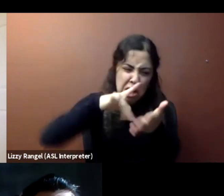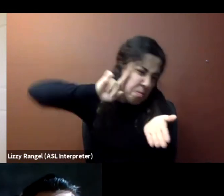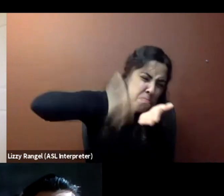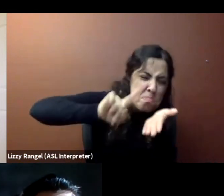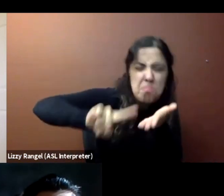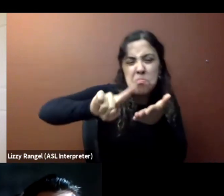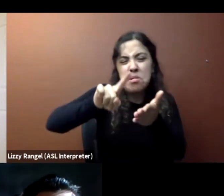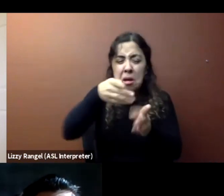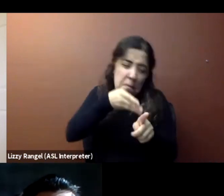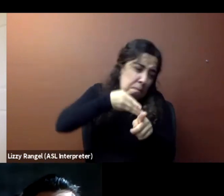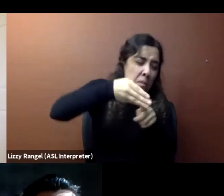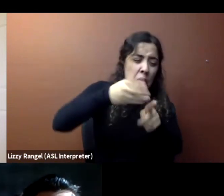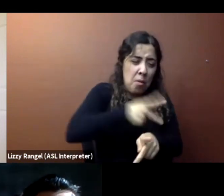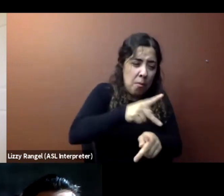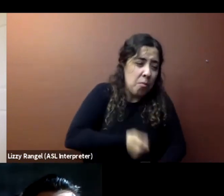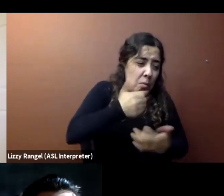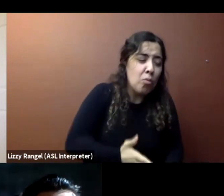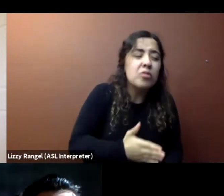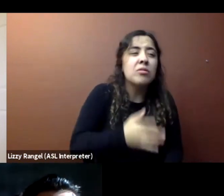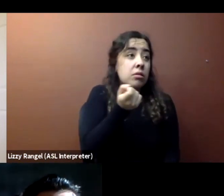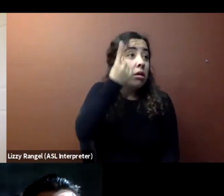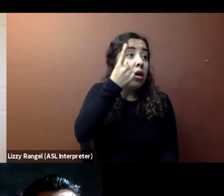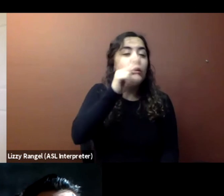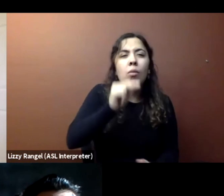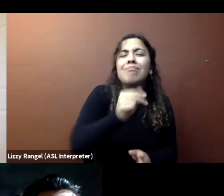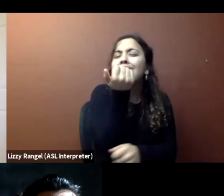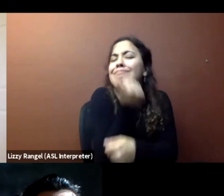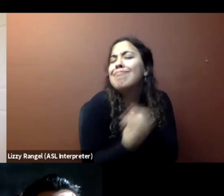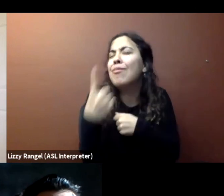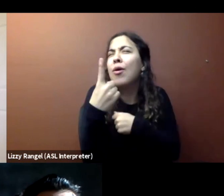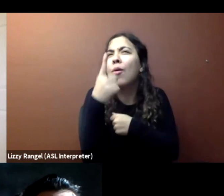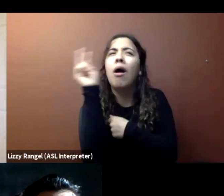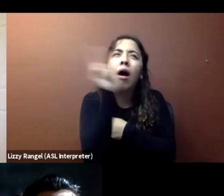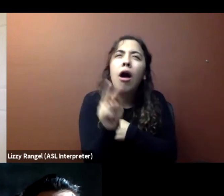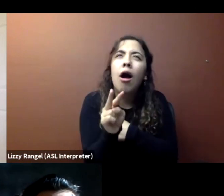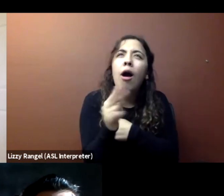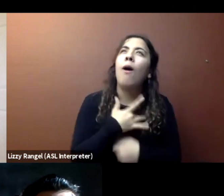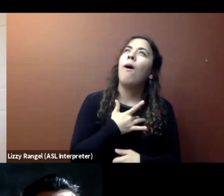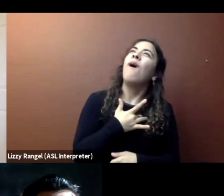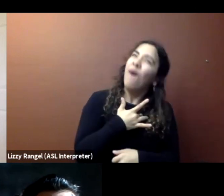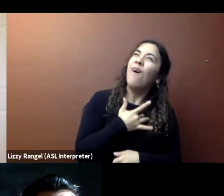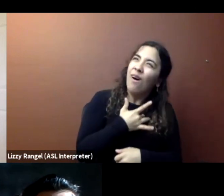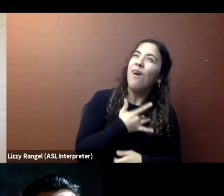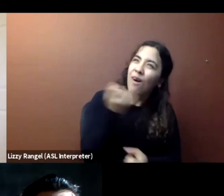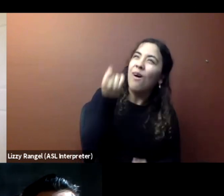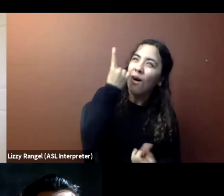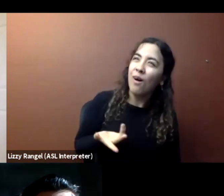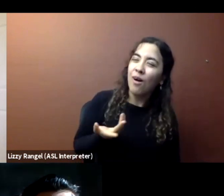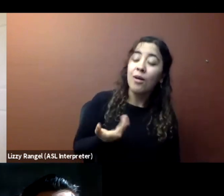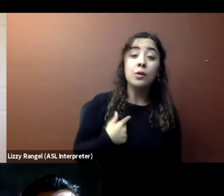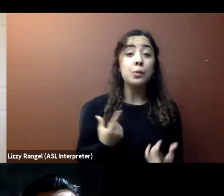authentic and true in whatever way that is. And so what I do is I write a